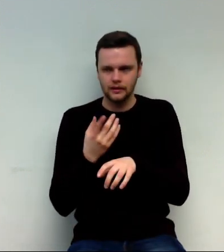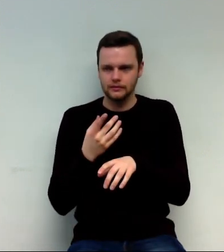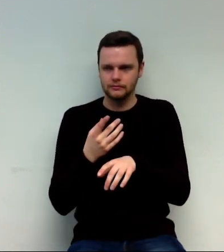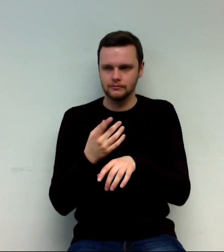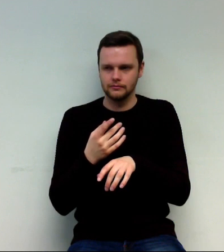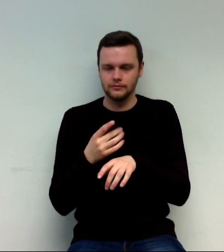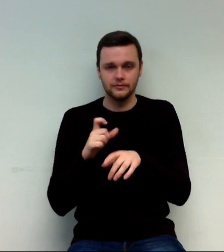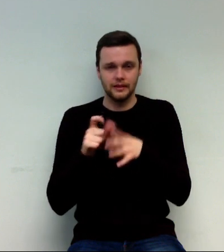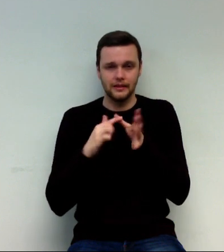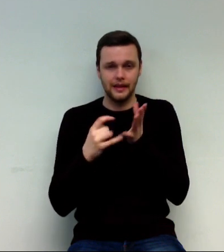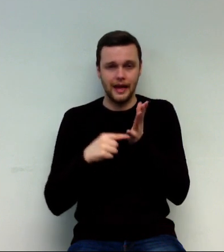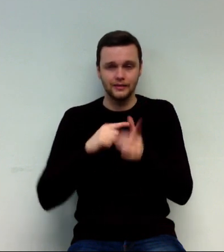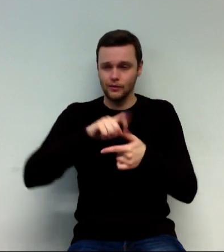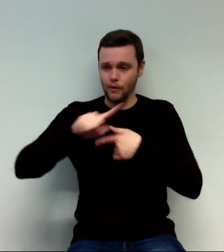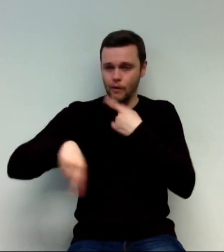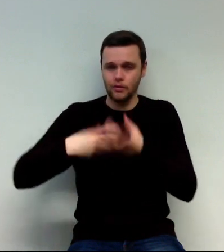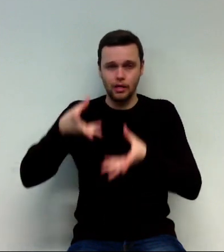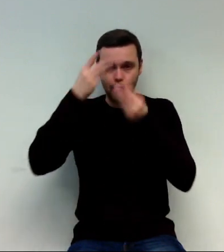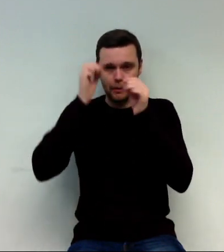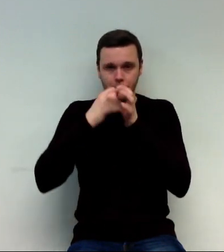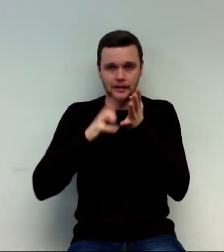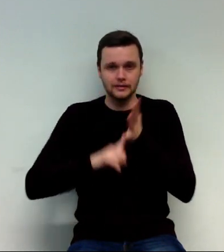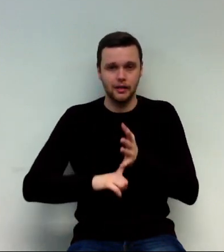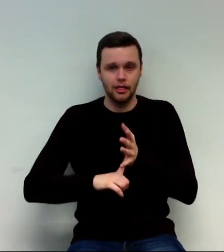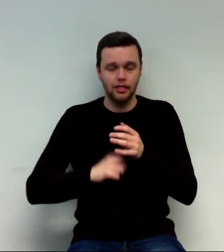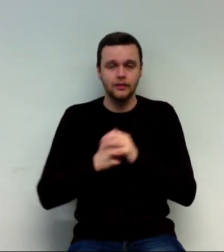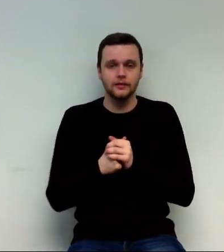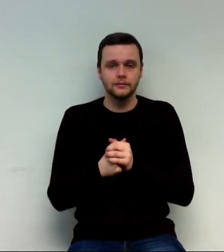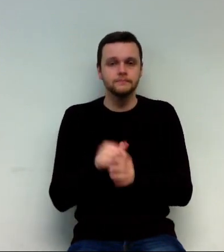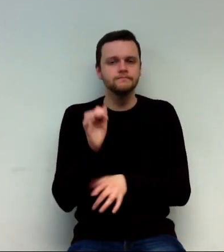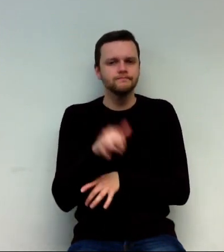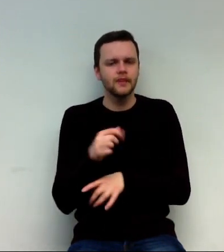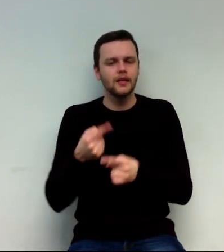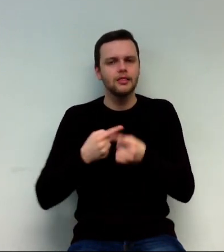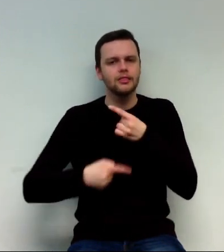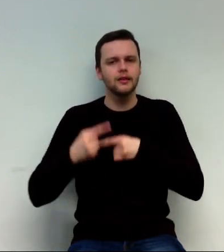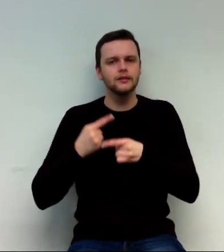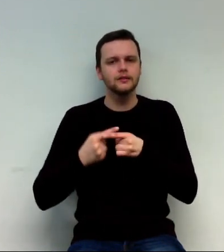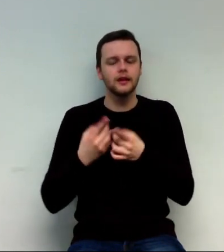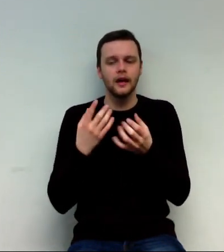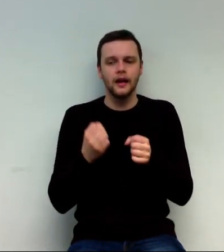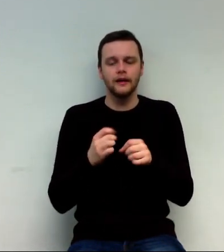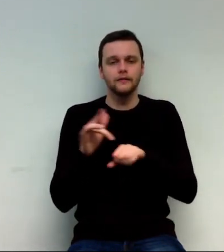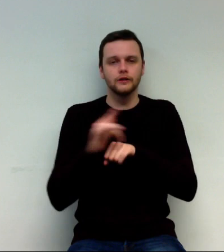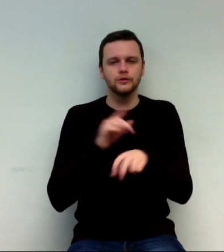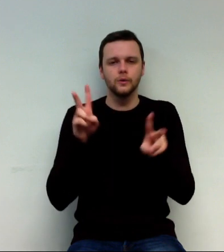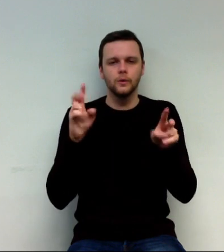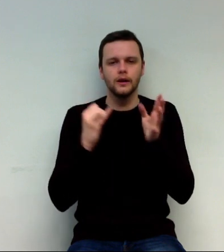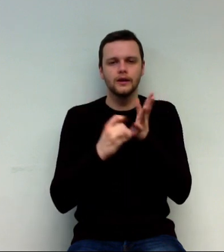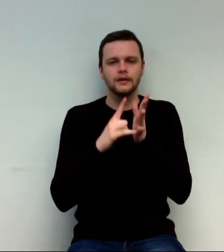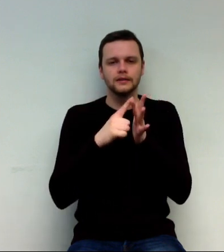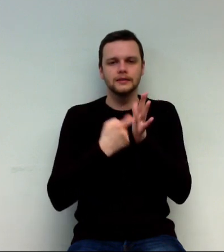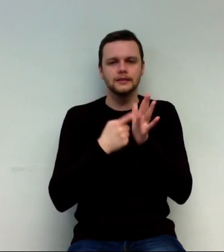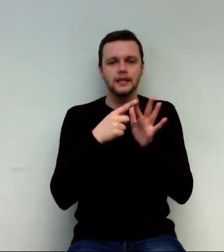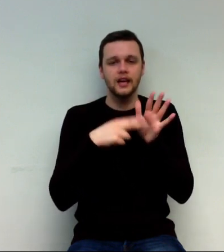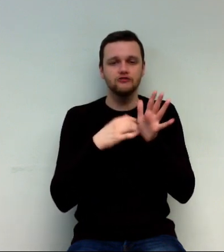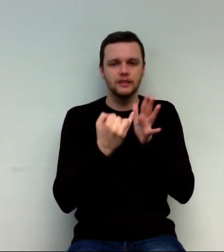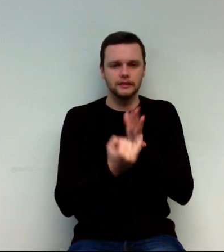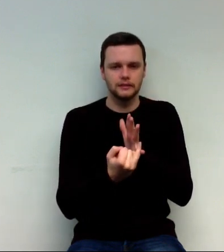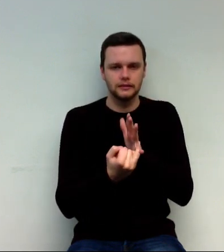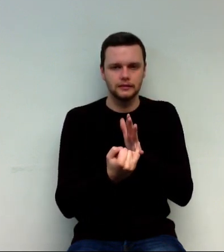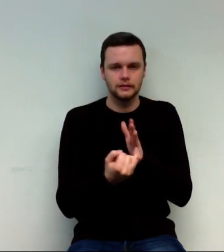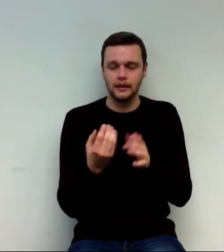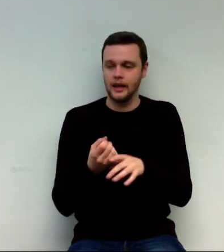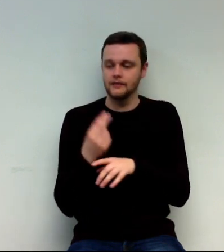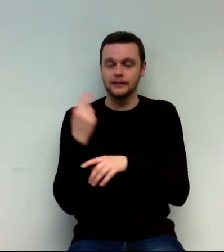learned BSL. Yeah, so last year there was a show called Sirens, which they cast a